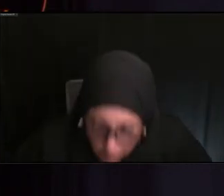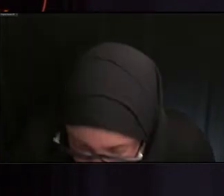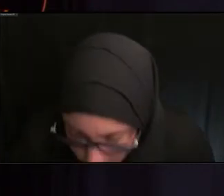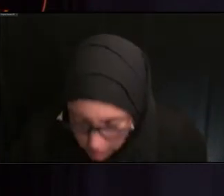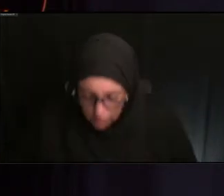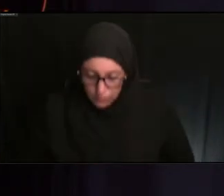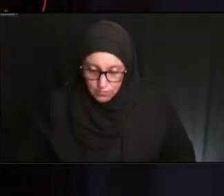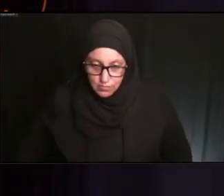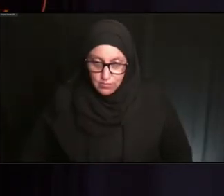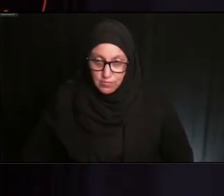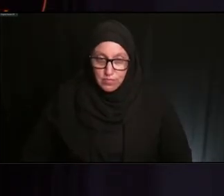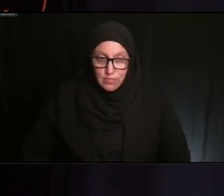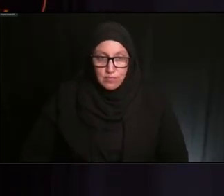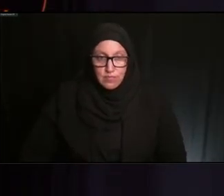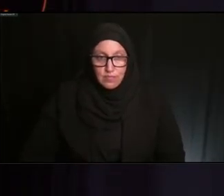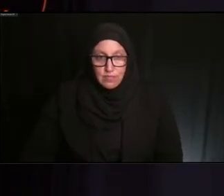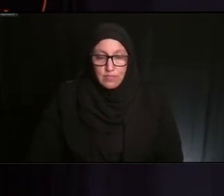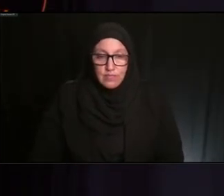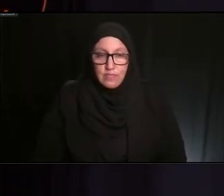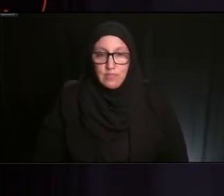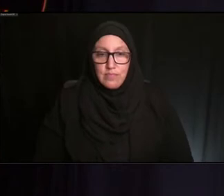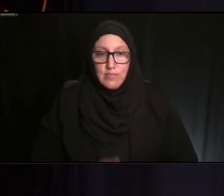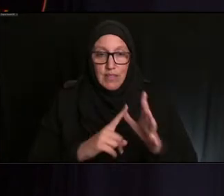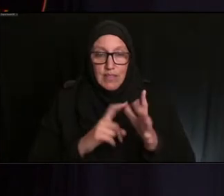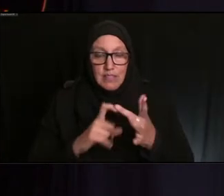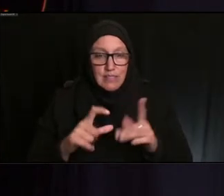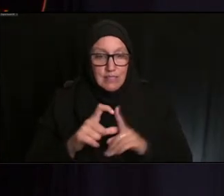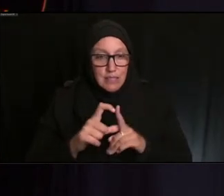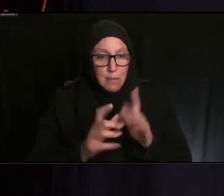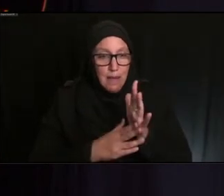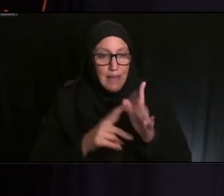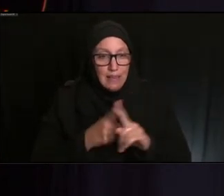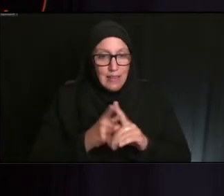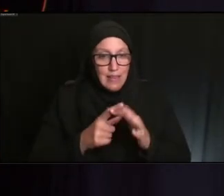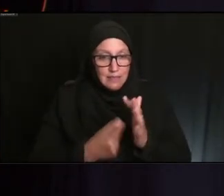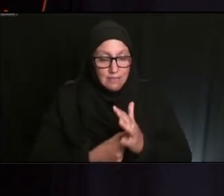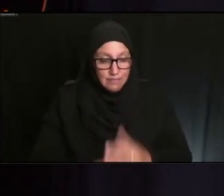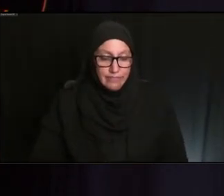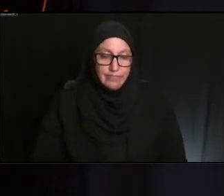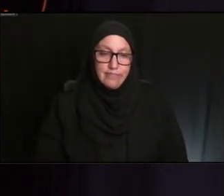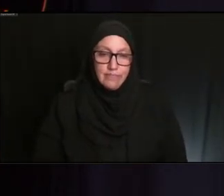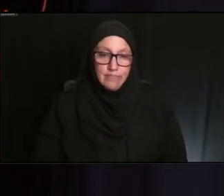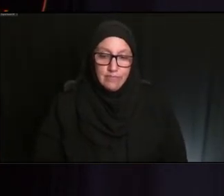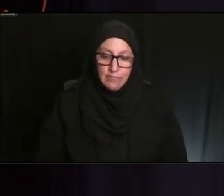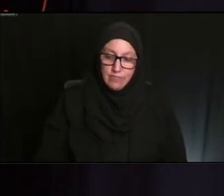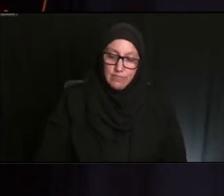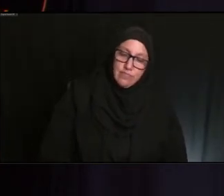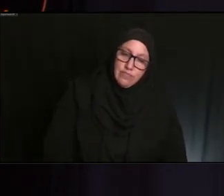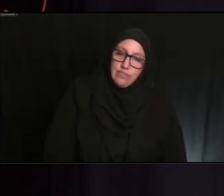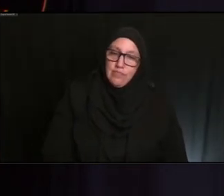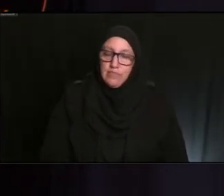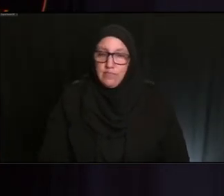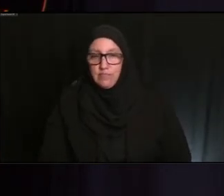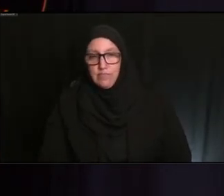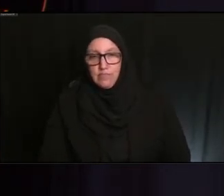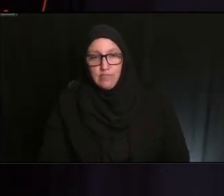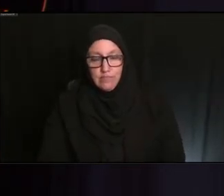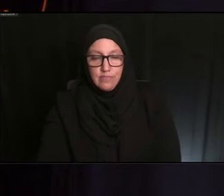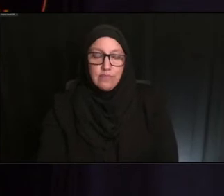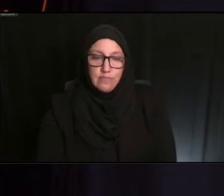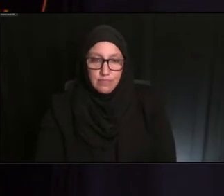I've actually written it. It's Acid Maker. Oxygen means acid maker. Okay. This is the excerpt from the